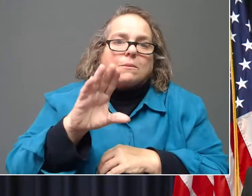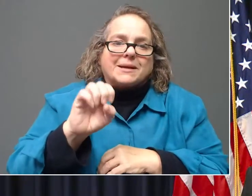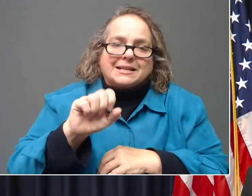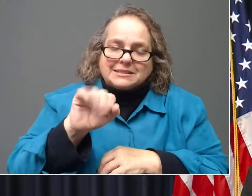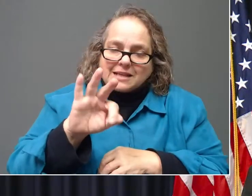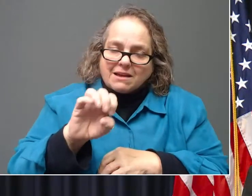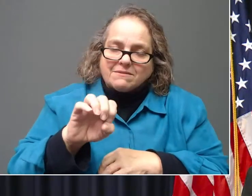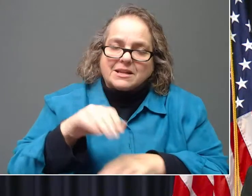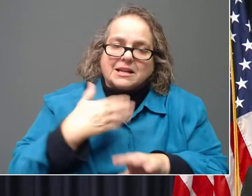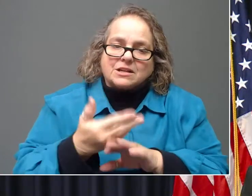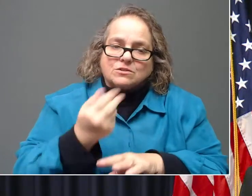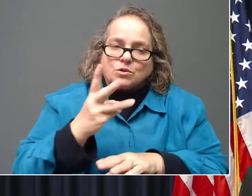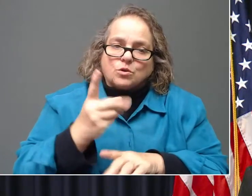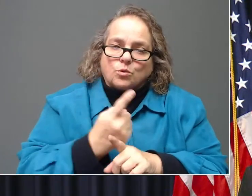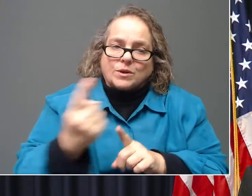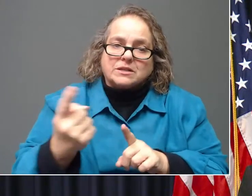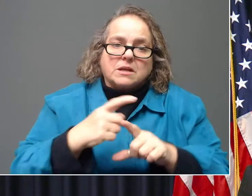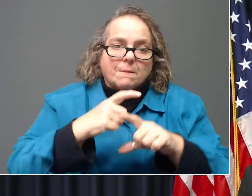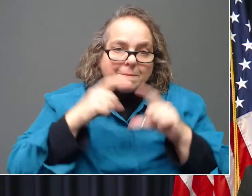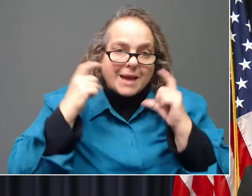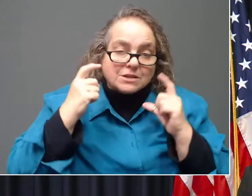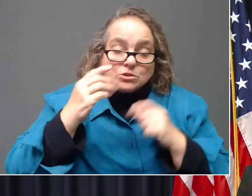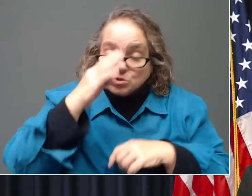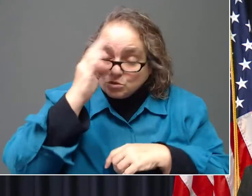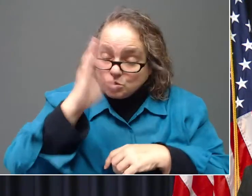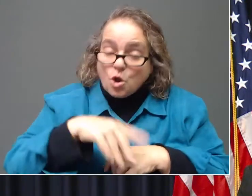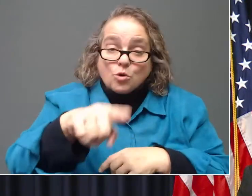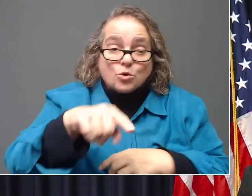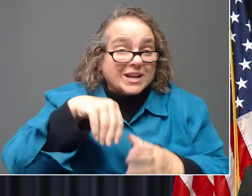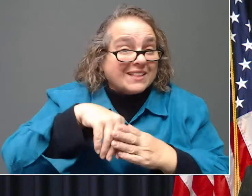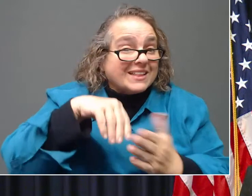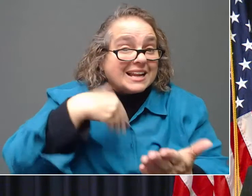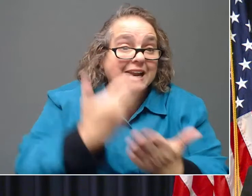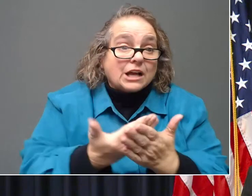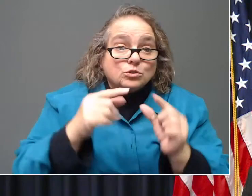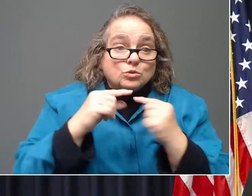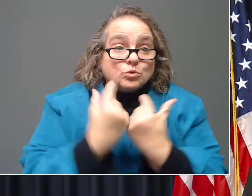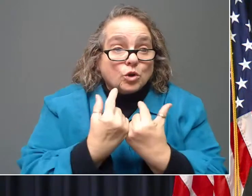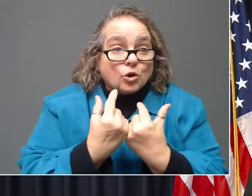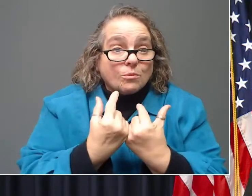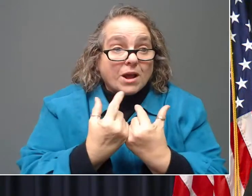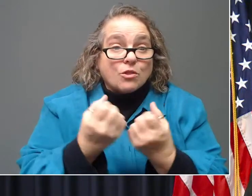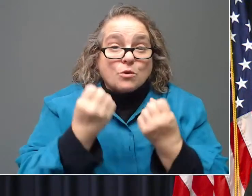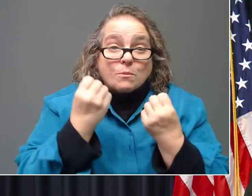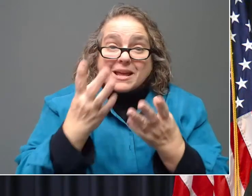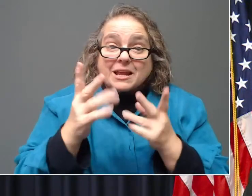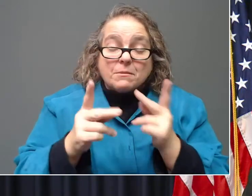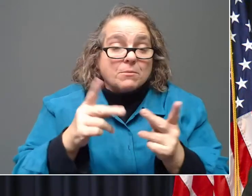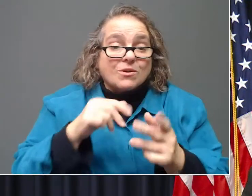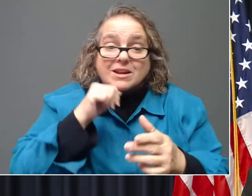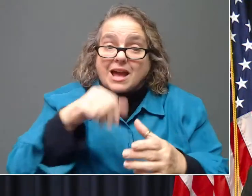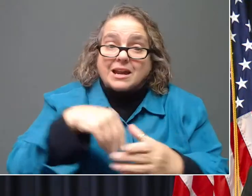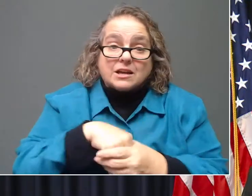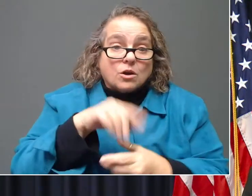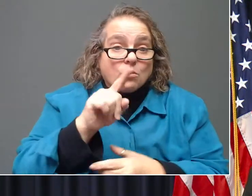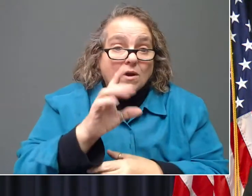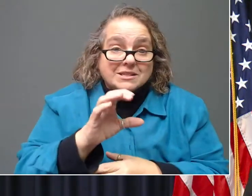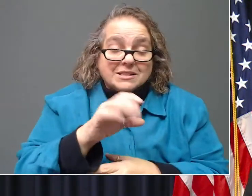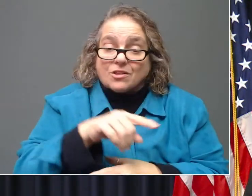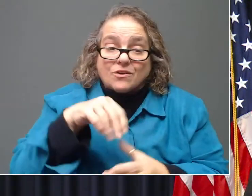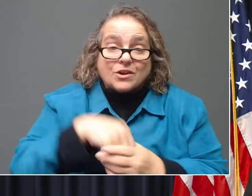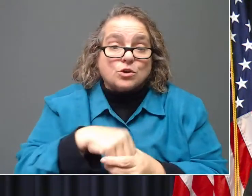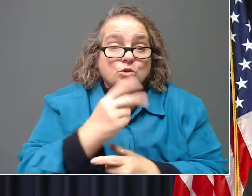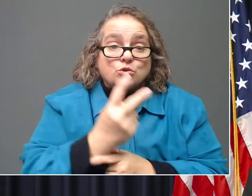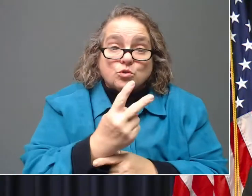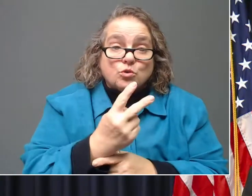Let's wear our mask. Know that you're in that next group. And there are a lot of people that aren't in 1C. They're in 2 and 3 and